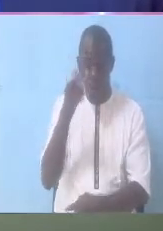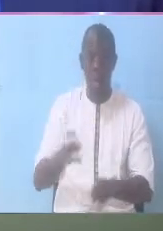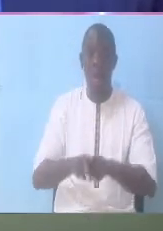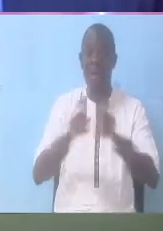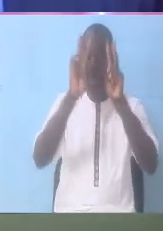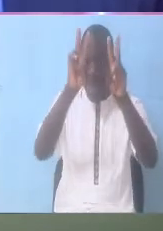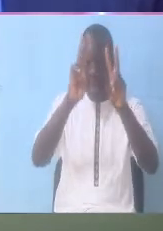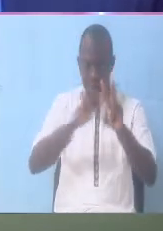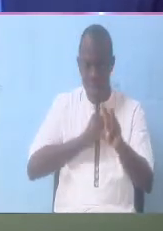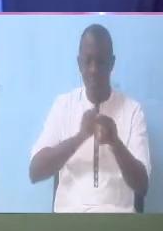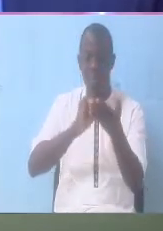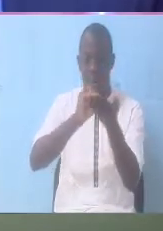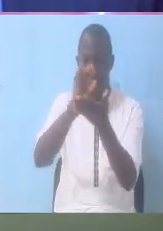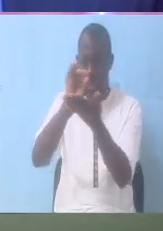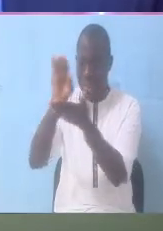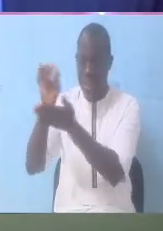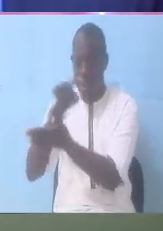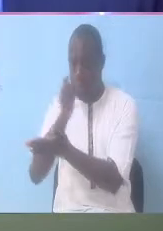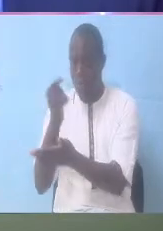these 5 people. I